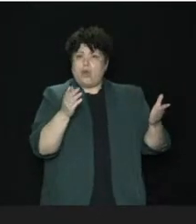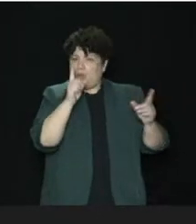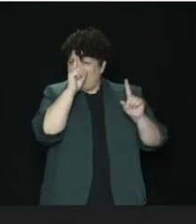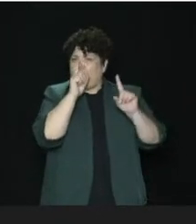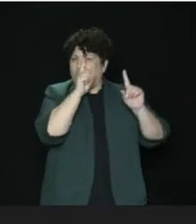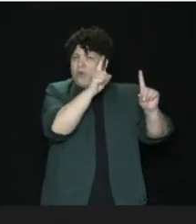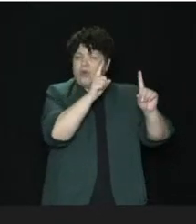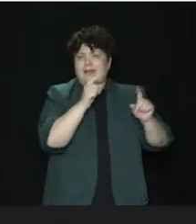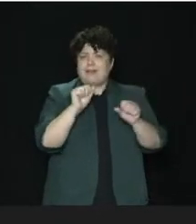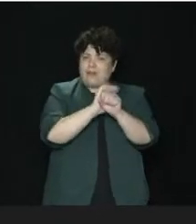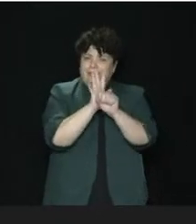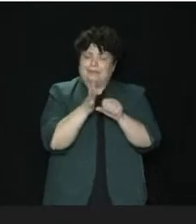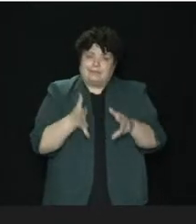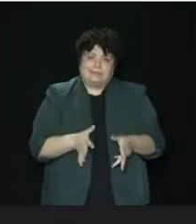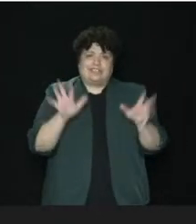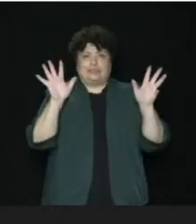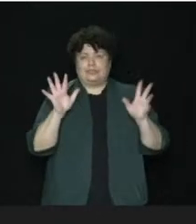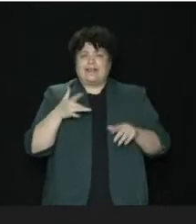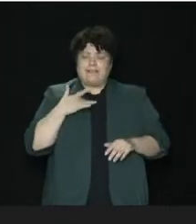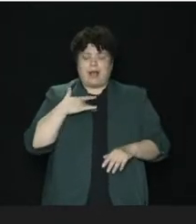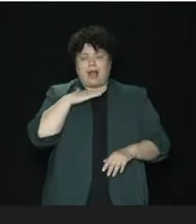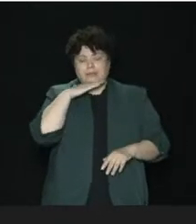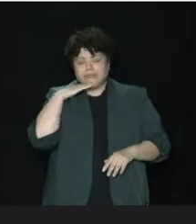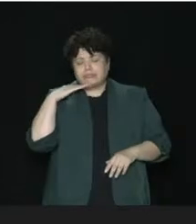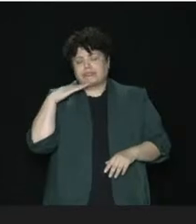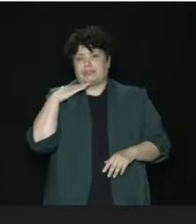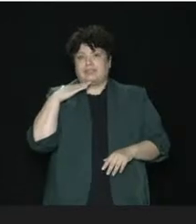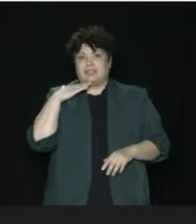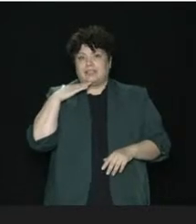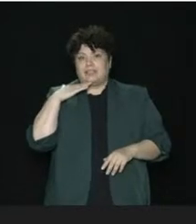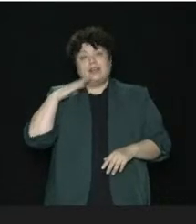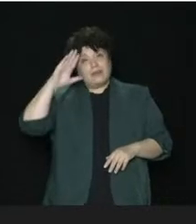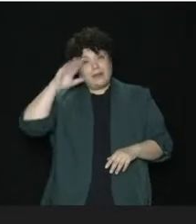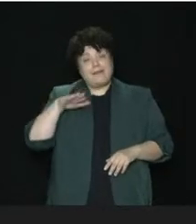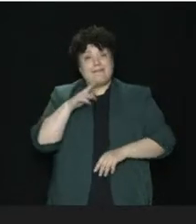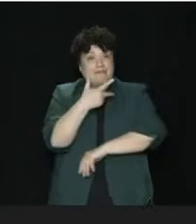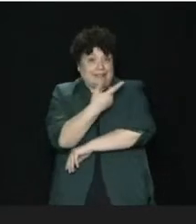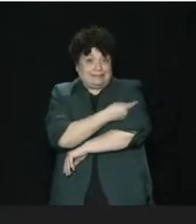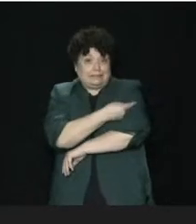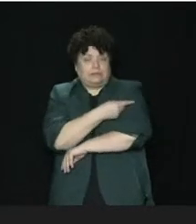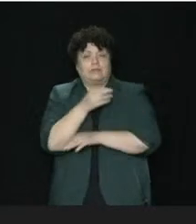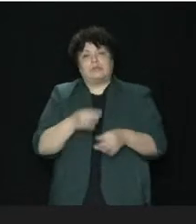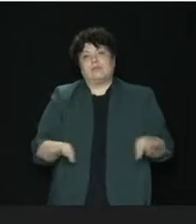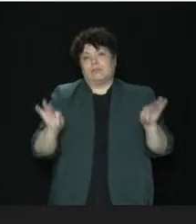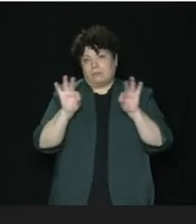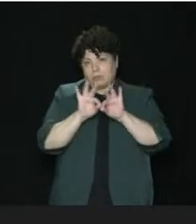And I think that everyone understands well that vaccination is a critical step